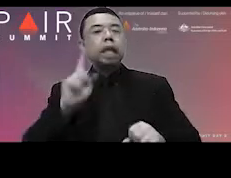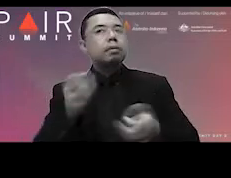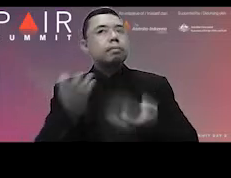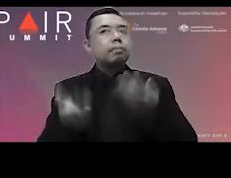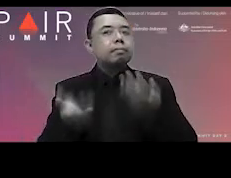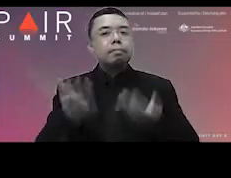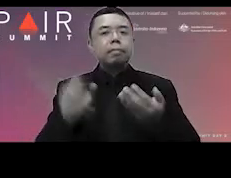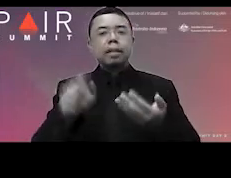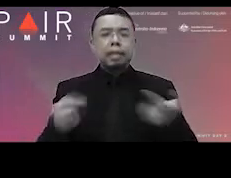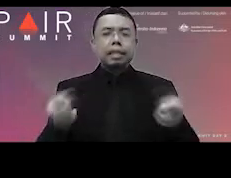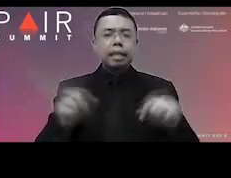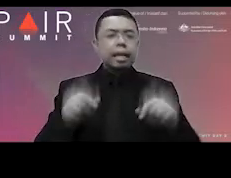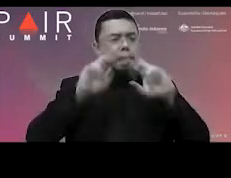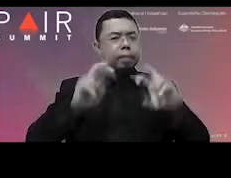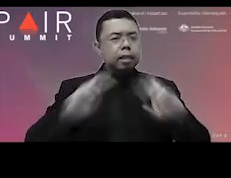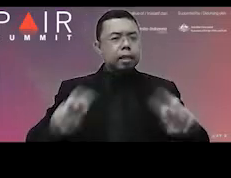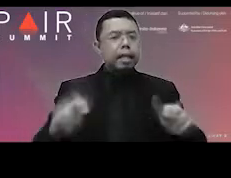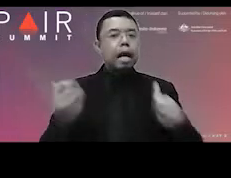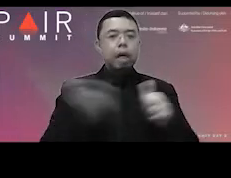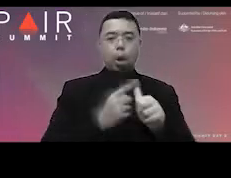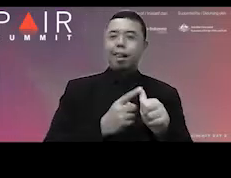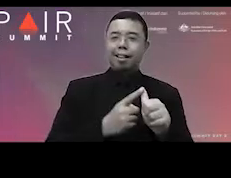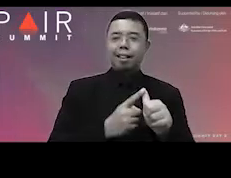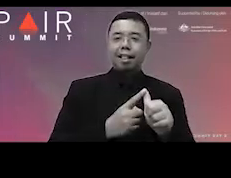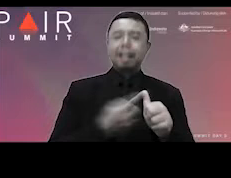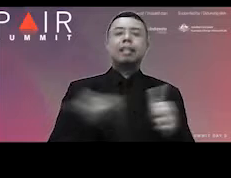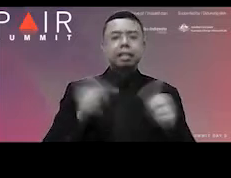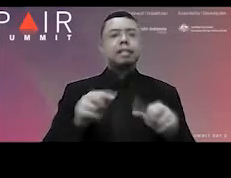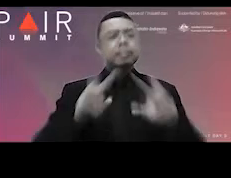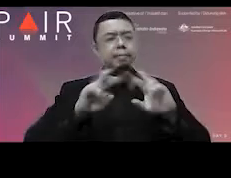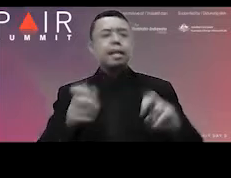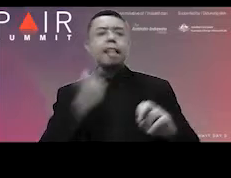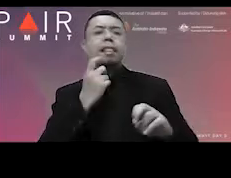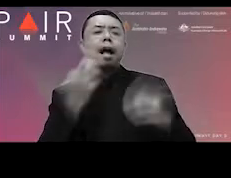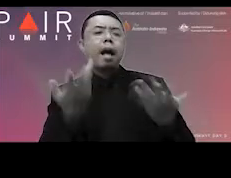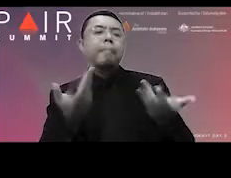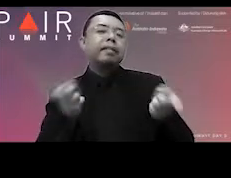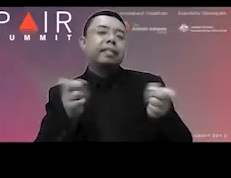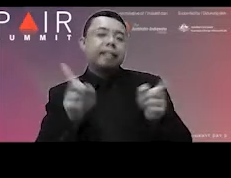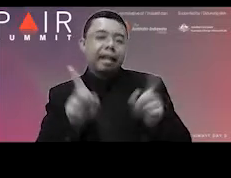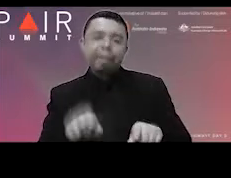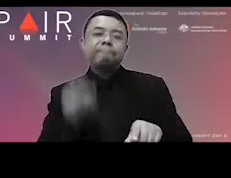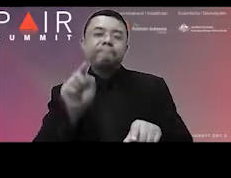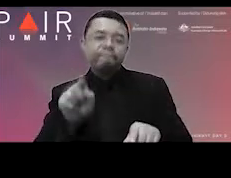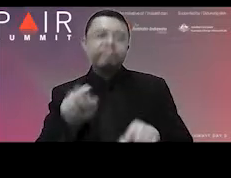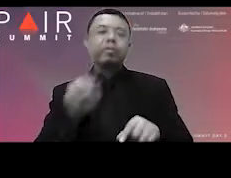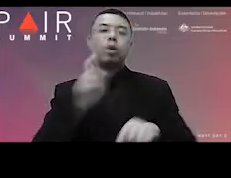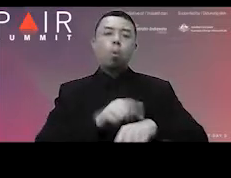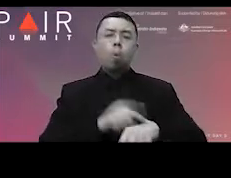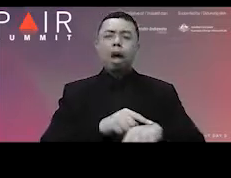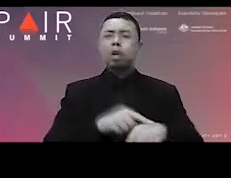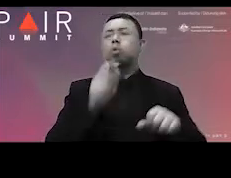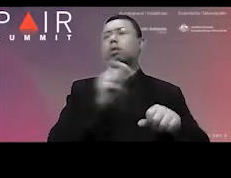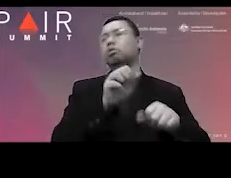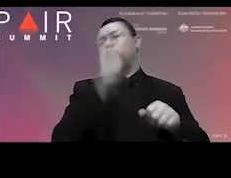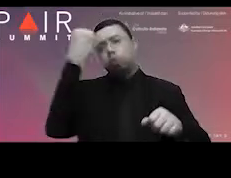an initial assessment of what happened during those difficult period and what we could do